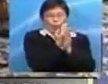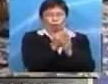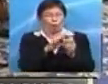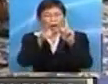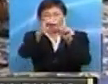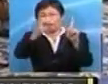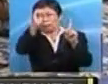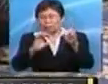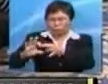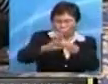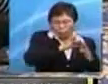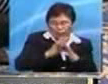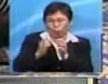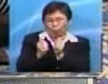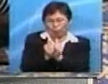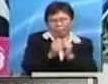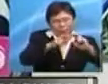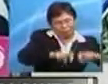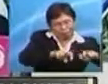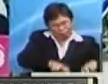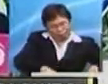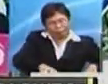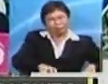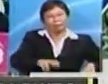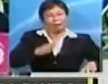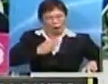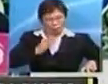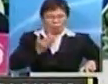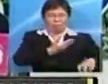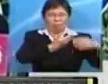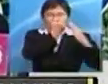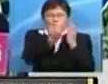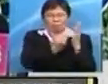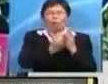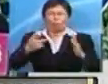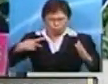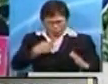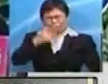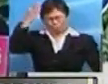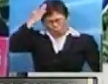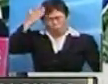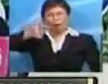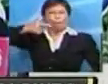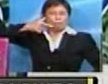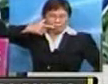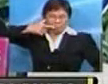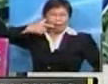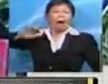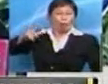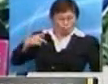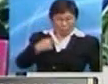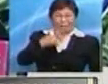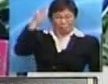cooperate with the investigation. Okay? We know our pilots and we know that, you know, they